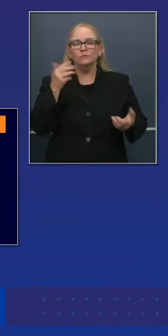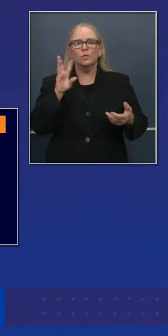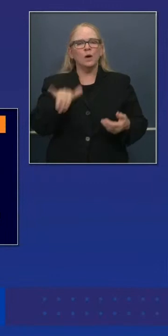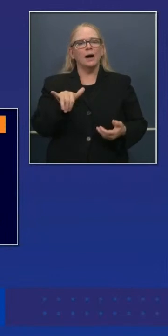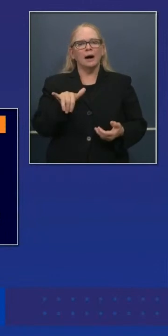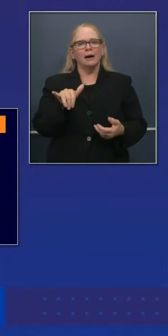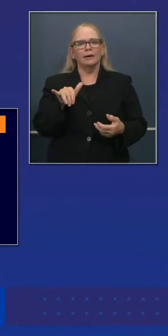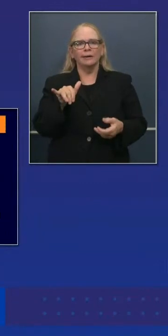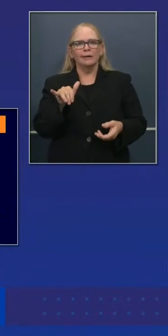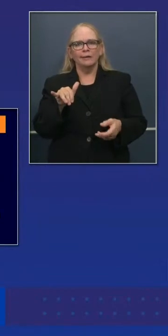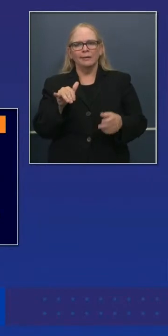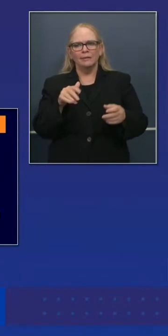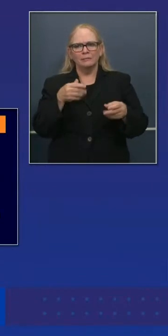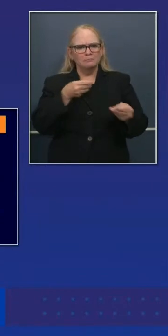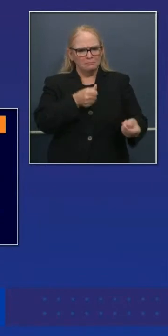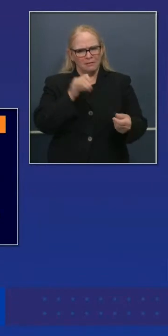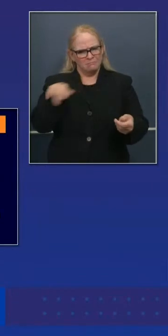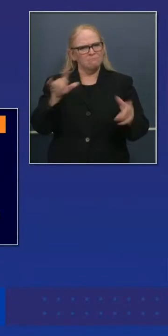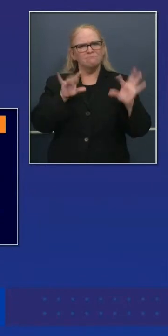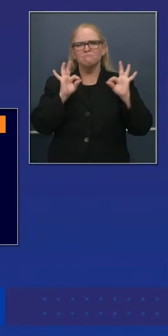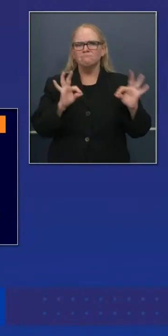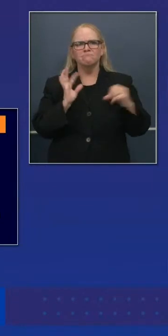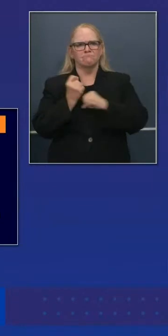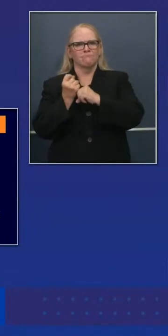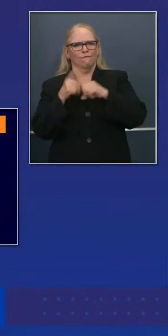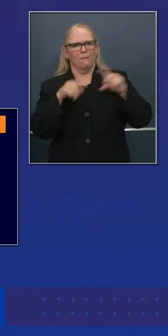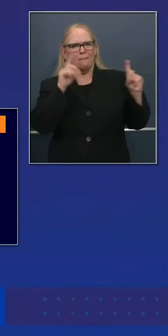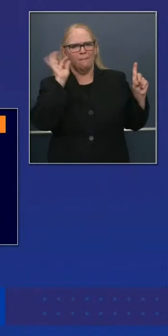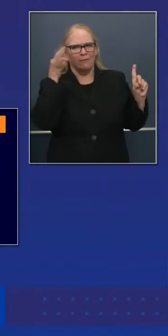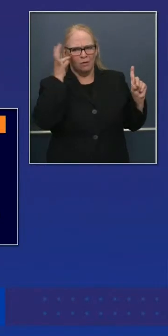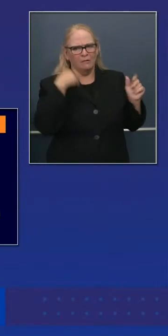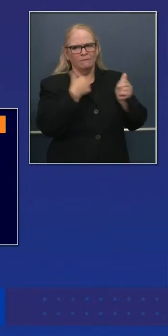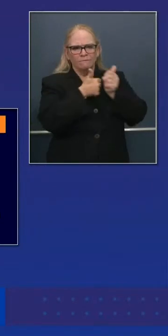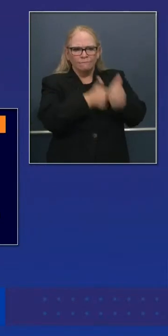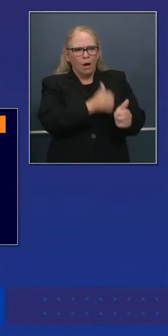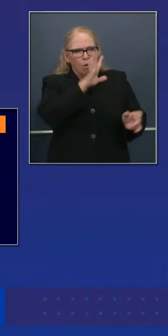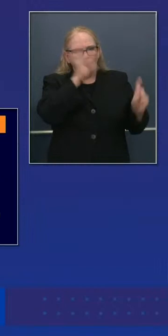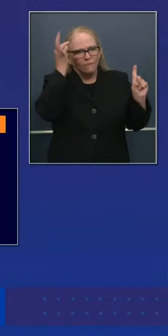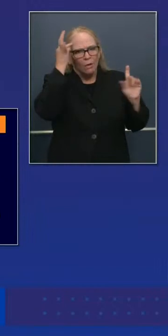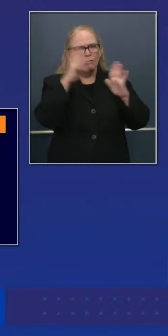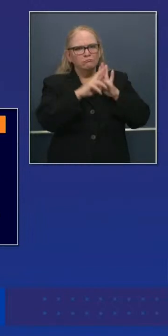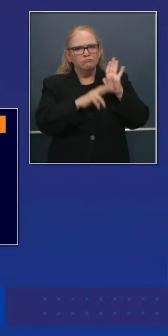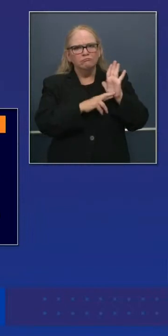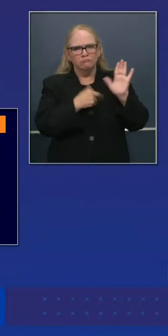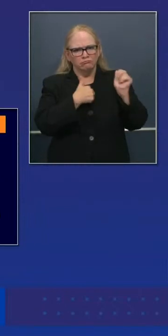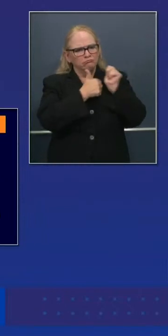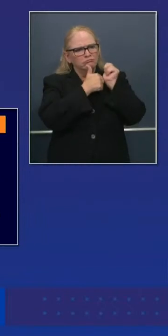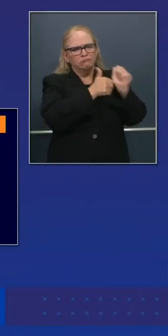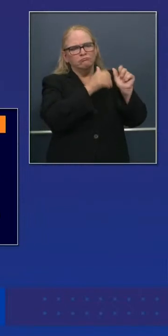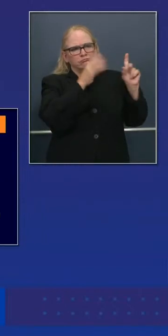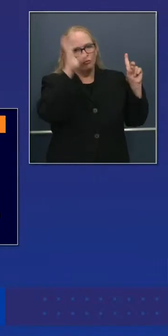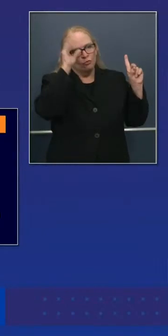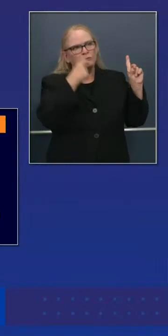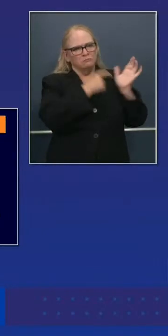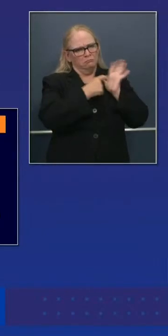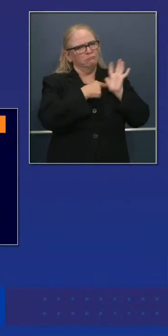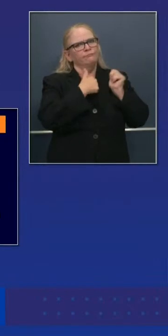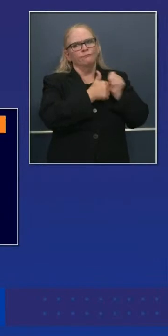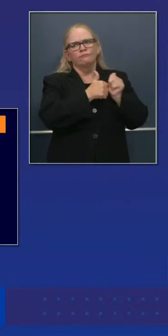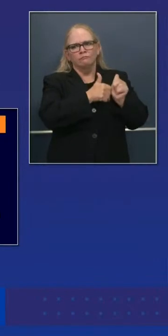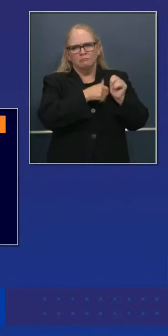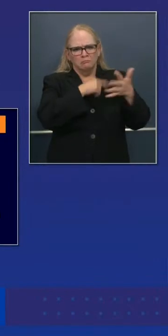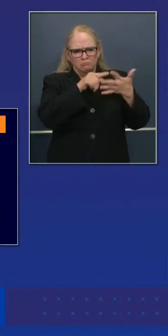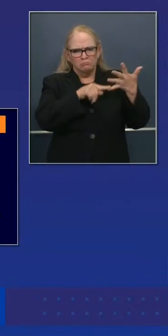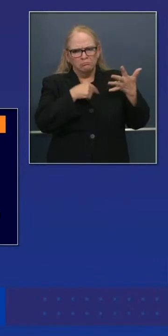invested according to the federal guidelines of which they are conditioned. 75+% of that, again, has